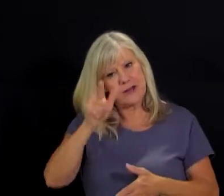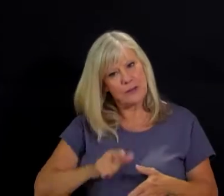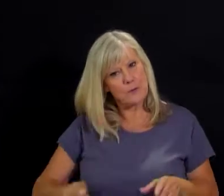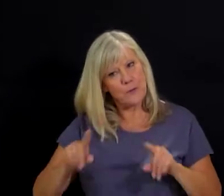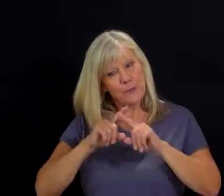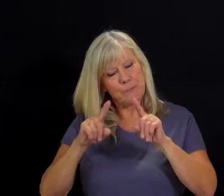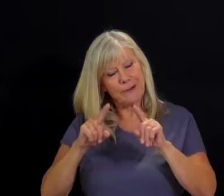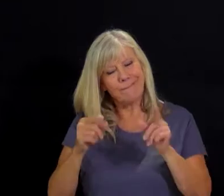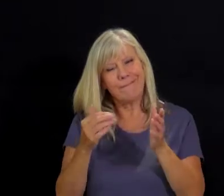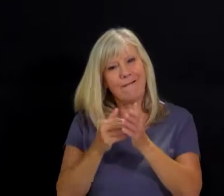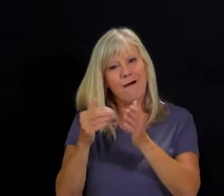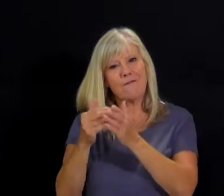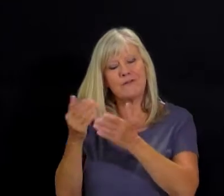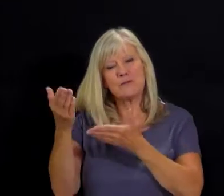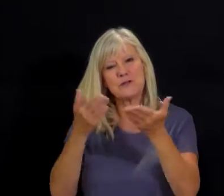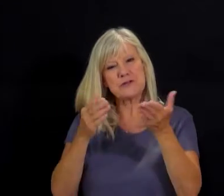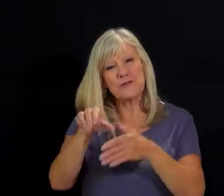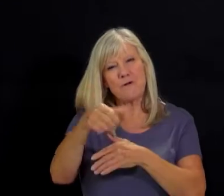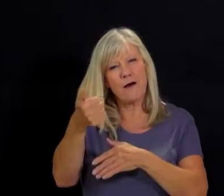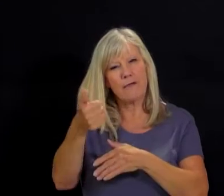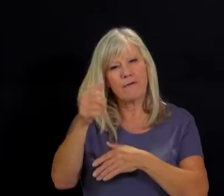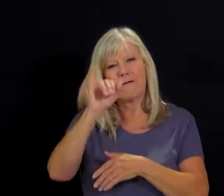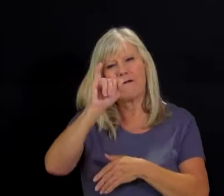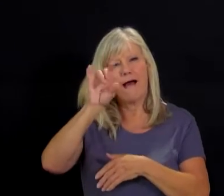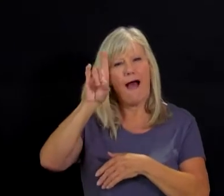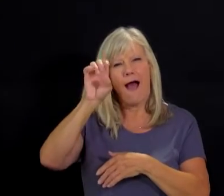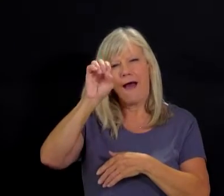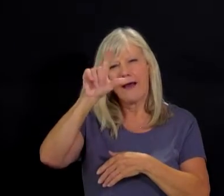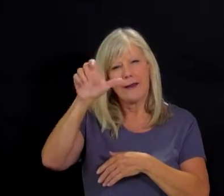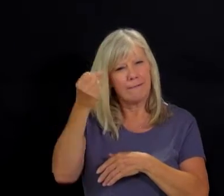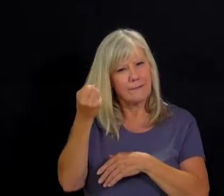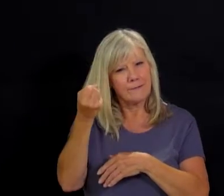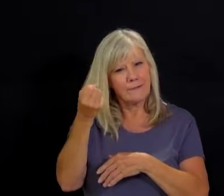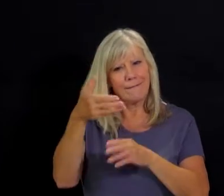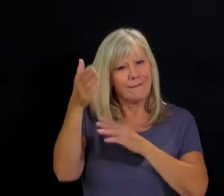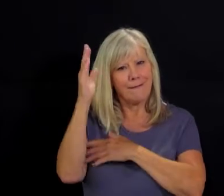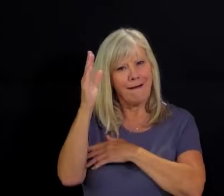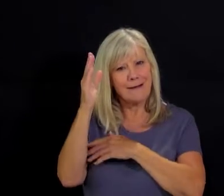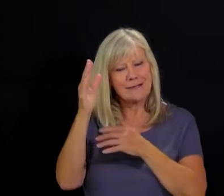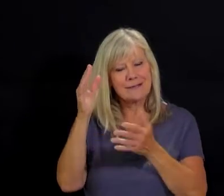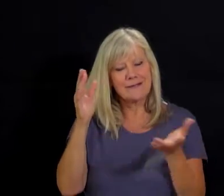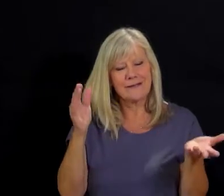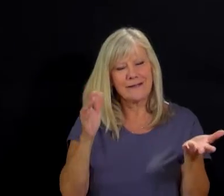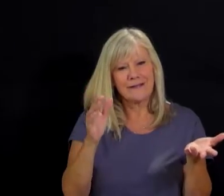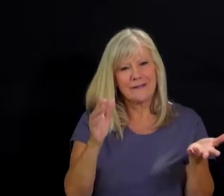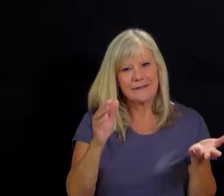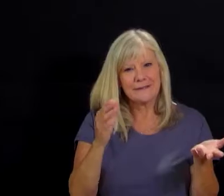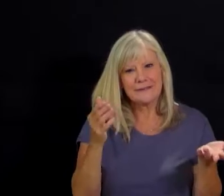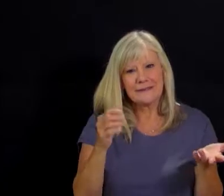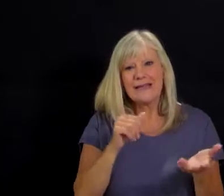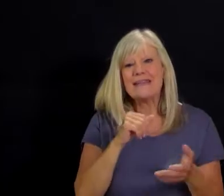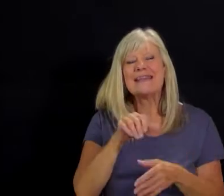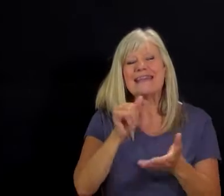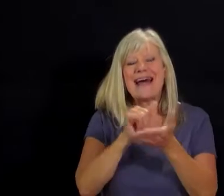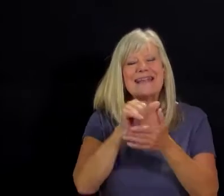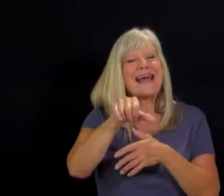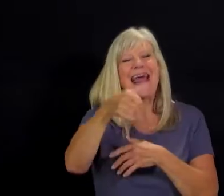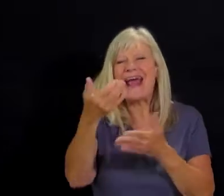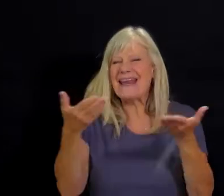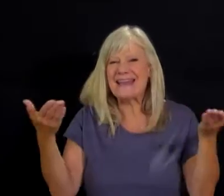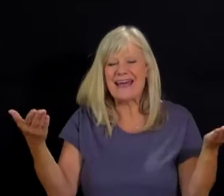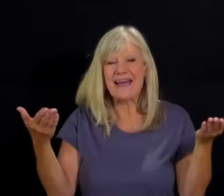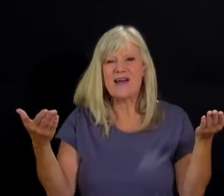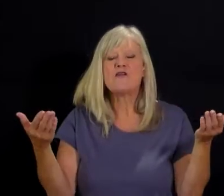other idols and gods, which are anything other than the Lord God himself.